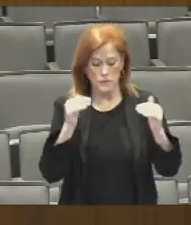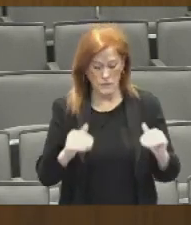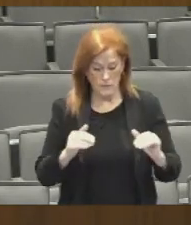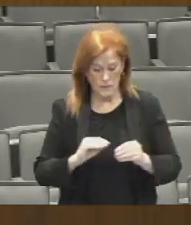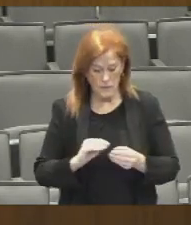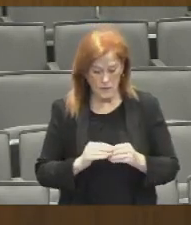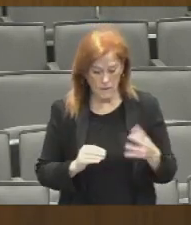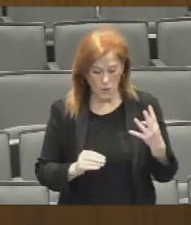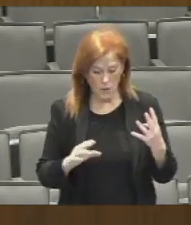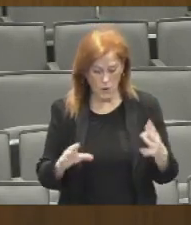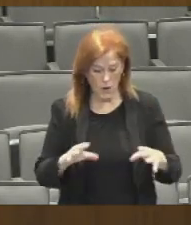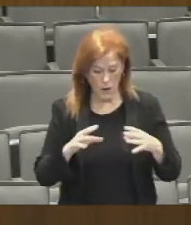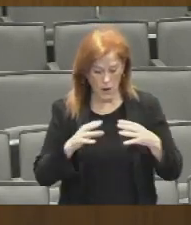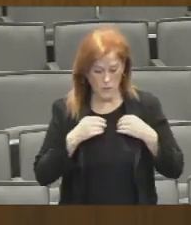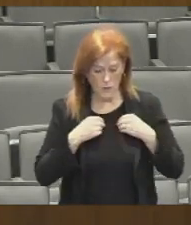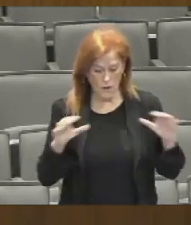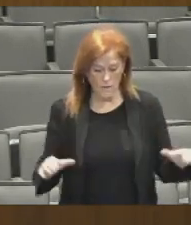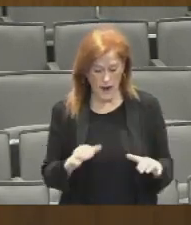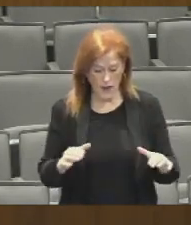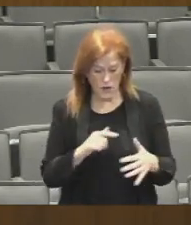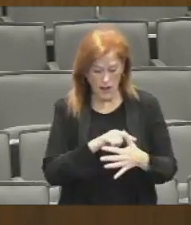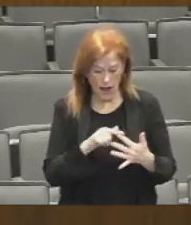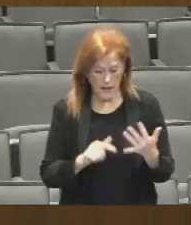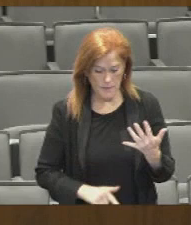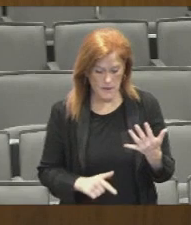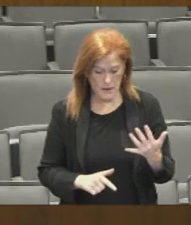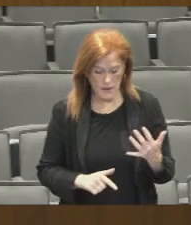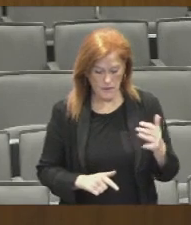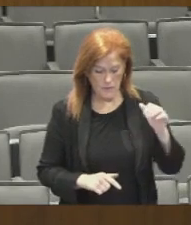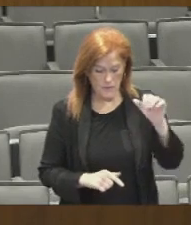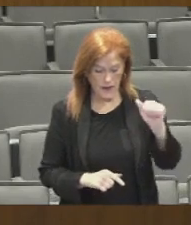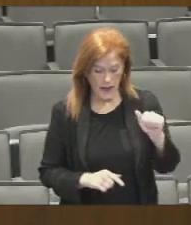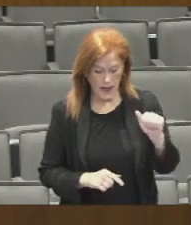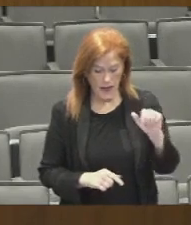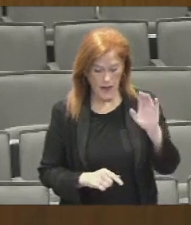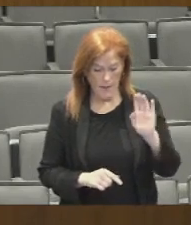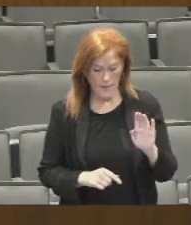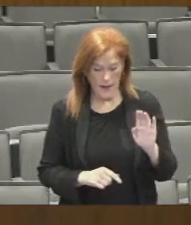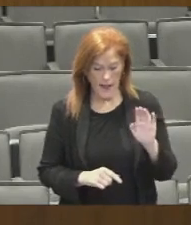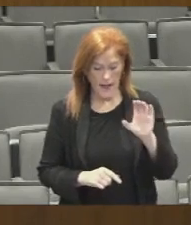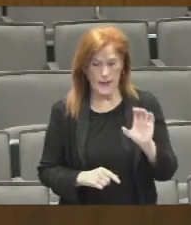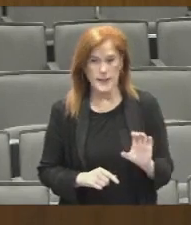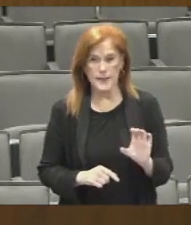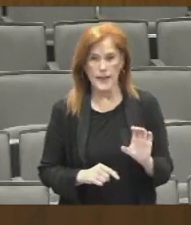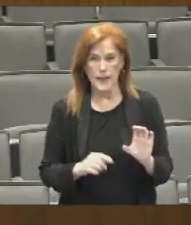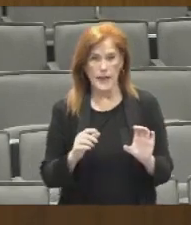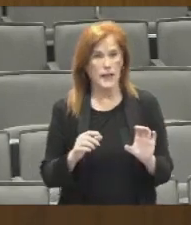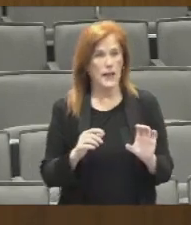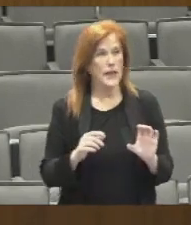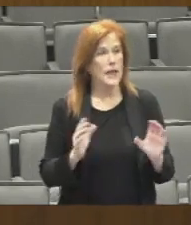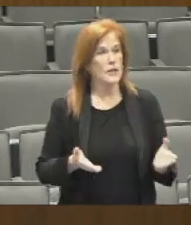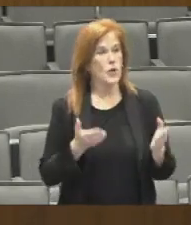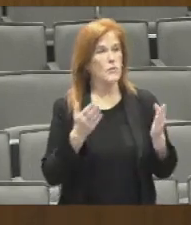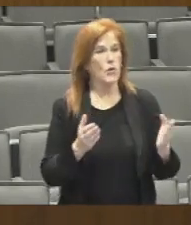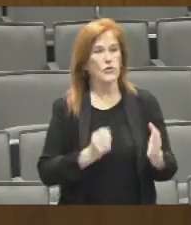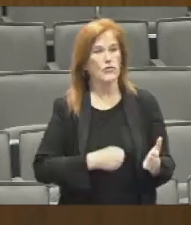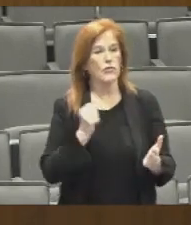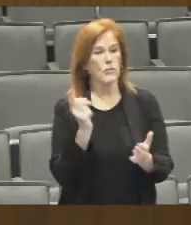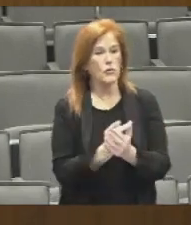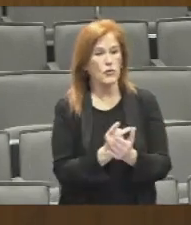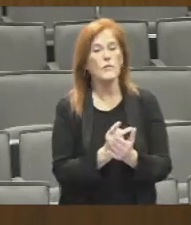four, which is approval of the action items. There's items A, B, and C. Is there a motion to approve item those items?